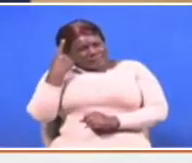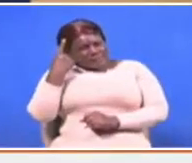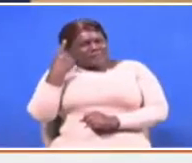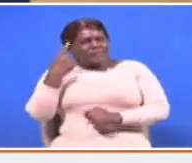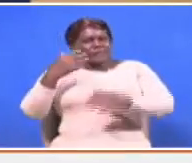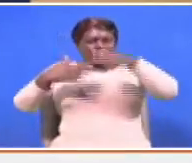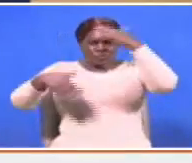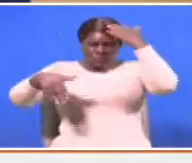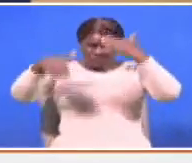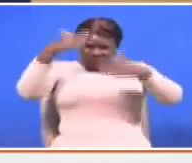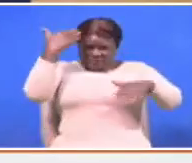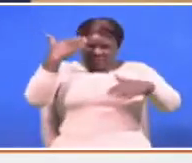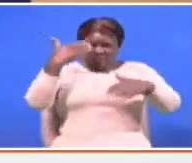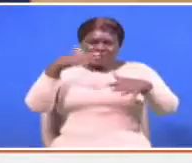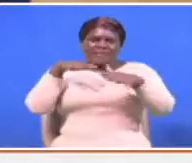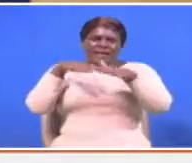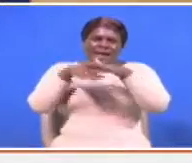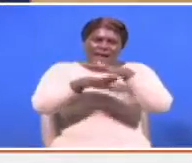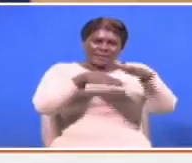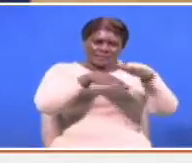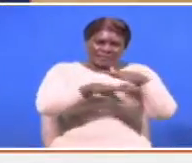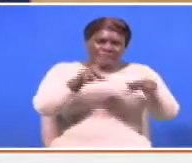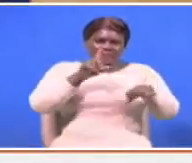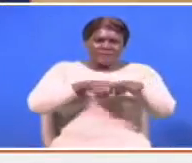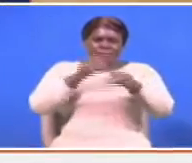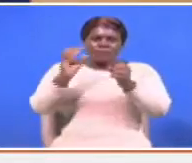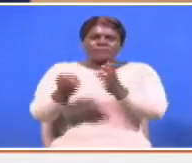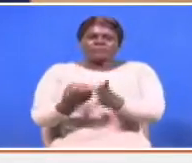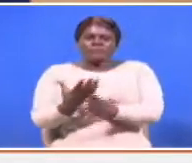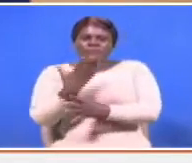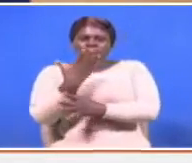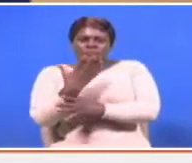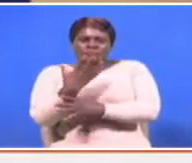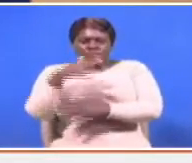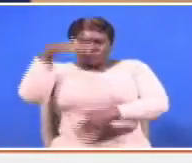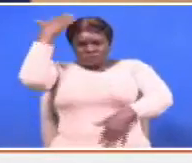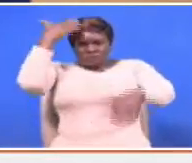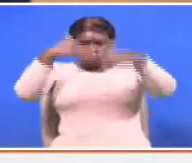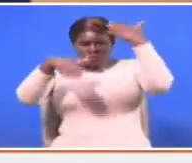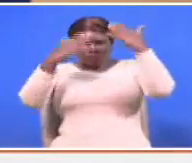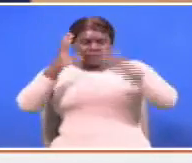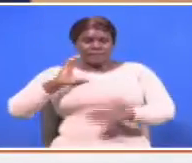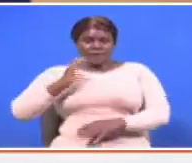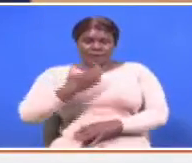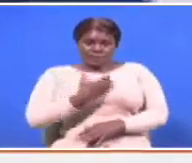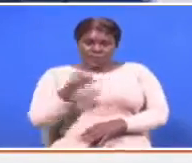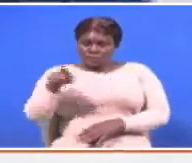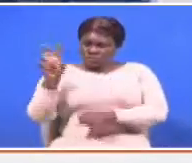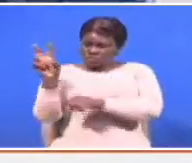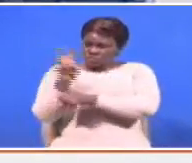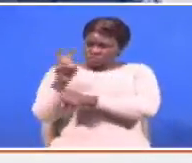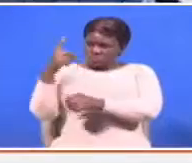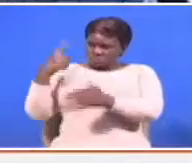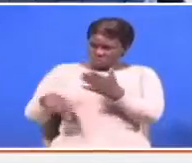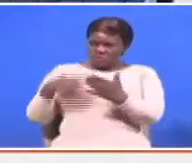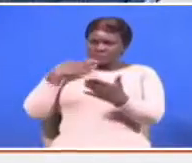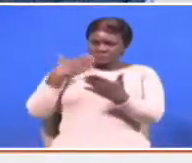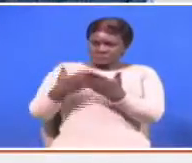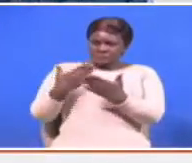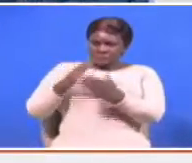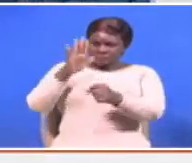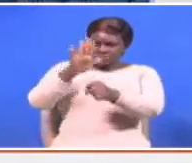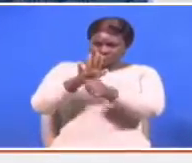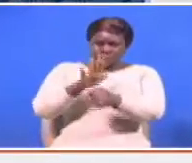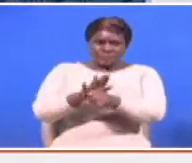the University Act says when it comes to the formation of a university council. Thank you very